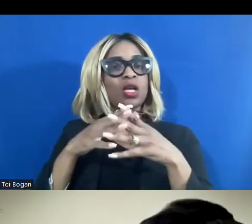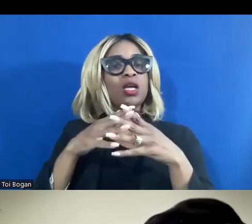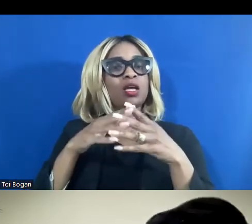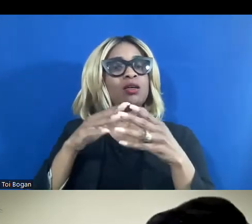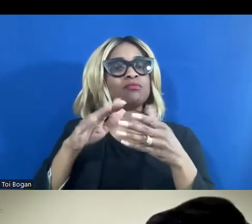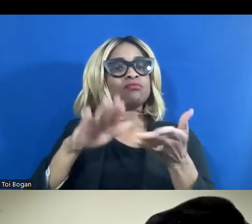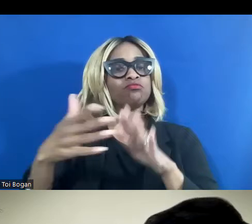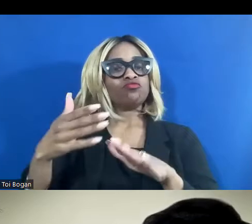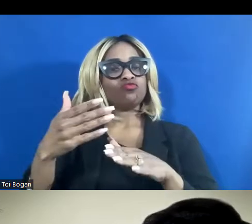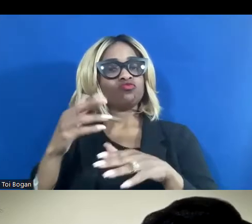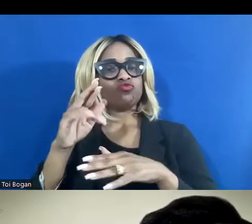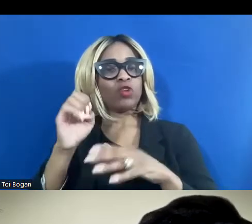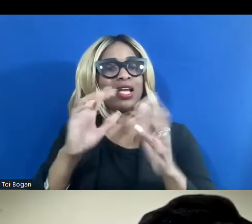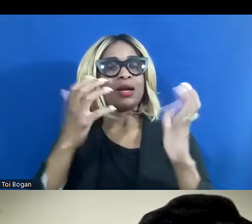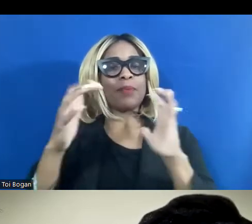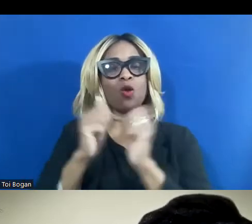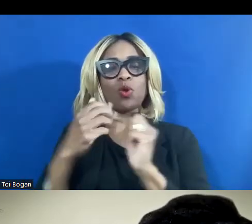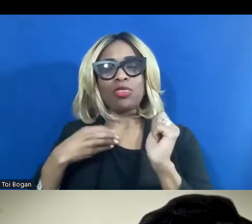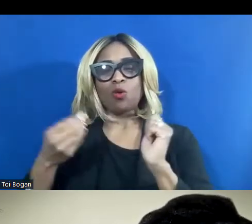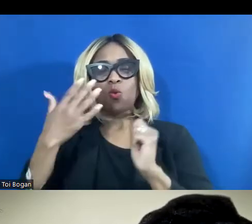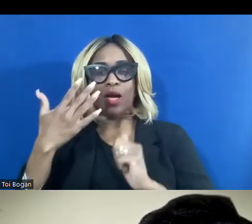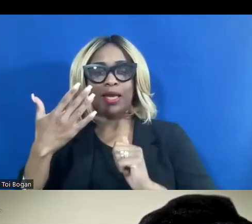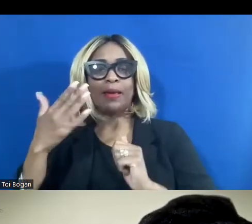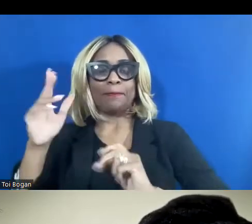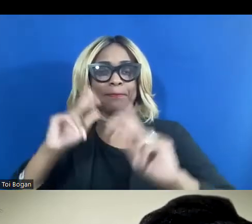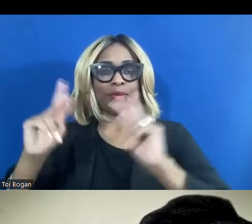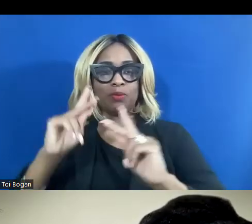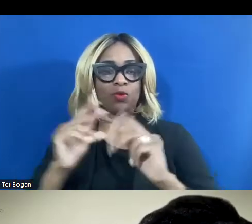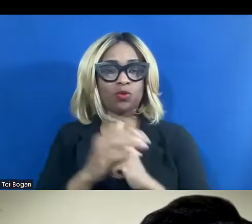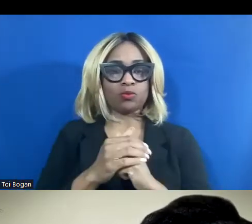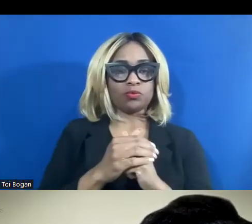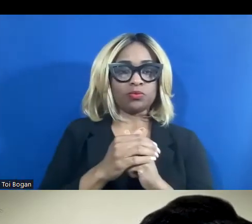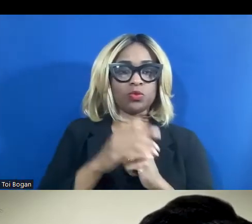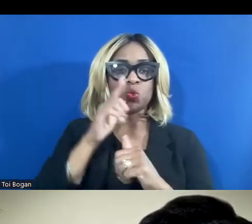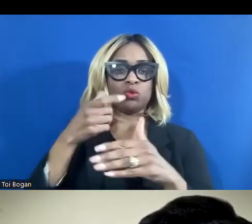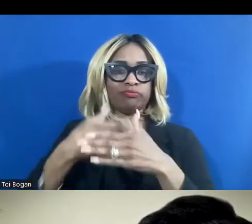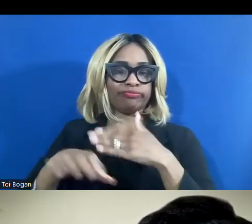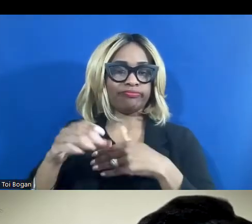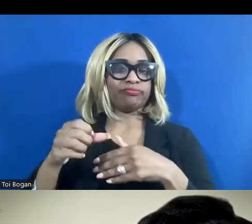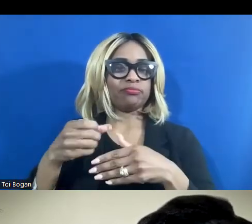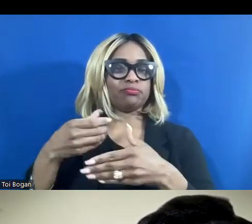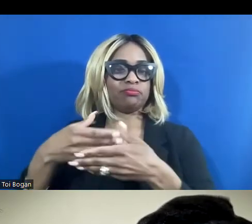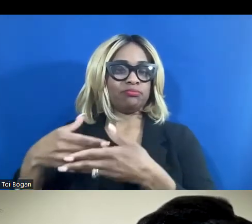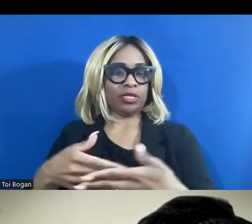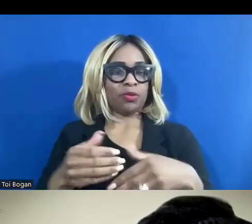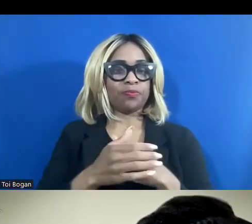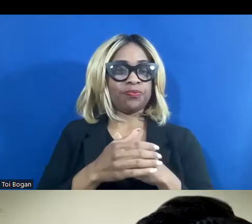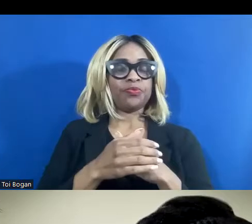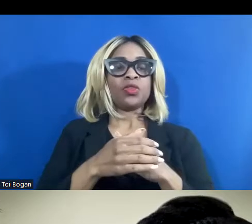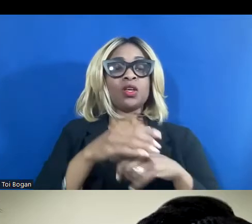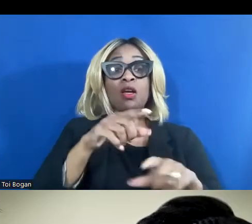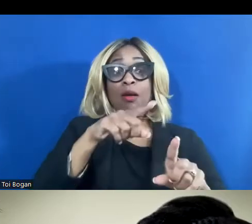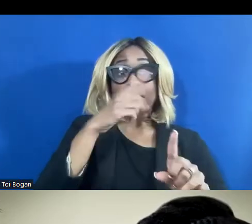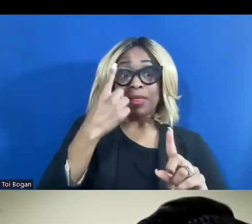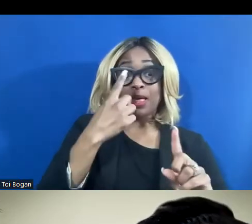of white birthing persons. When we look at Black birthing persons,